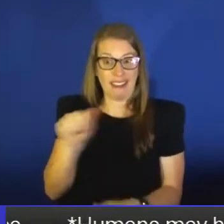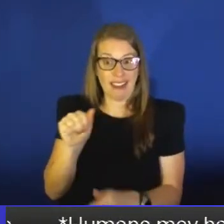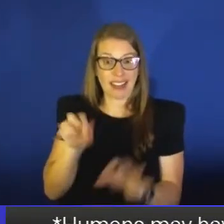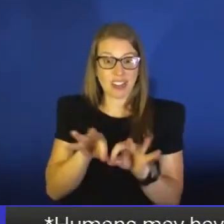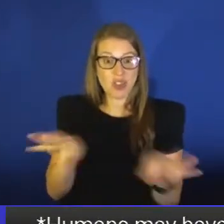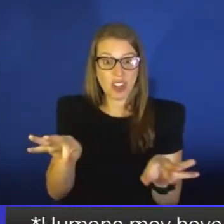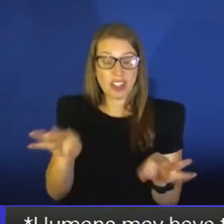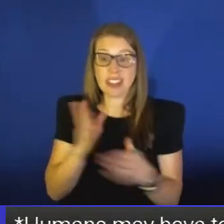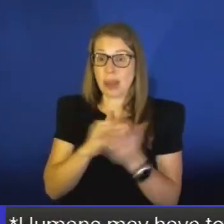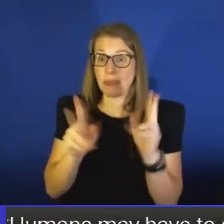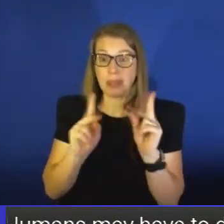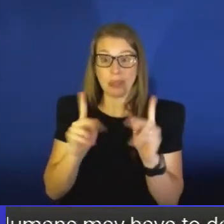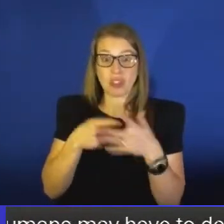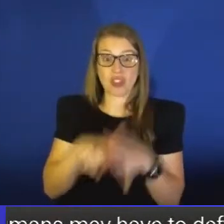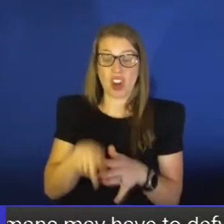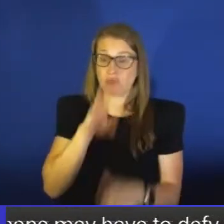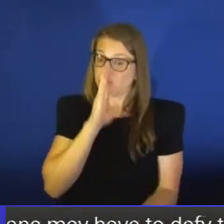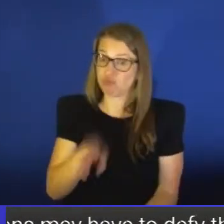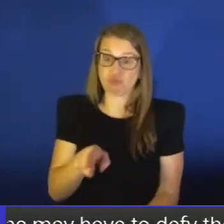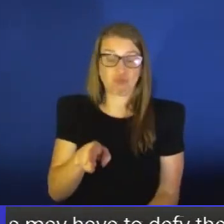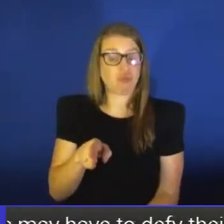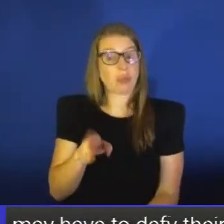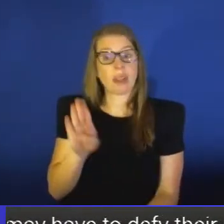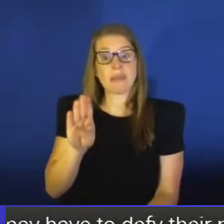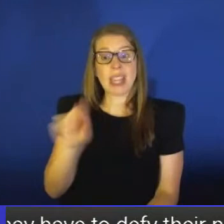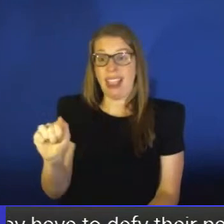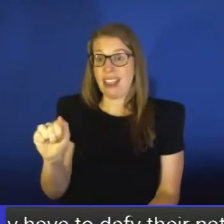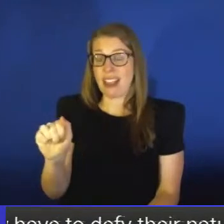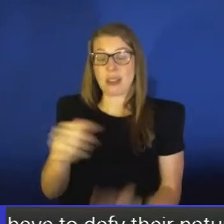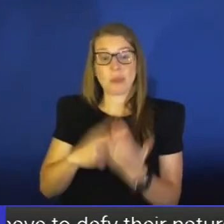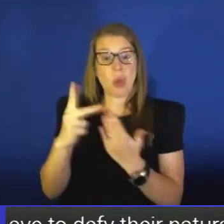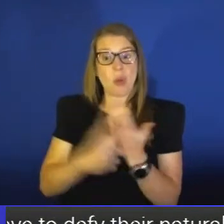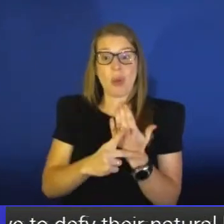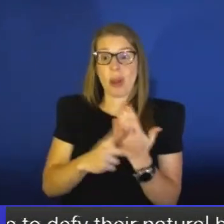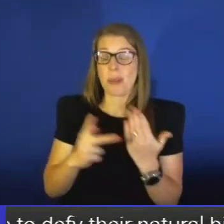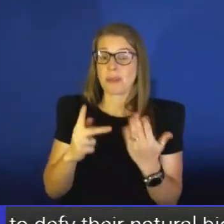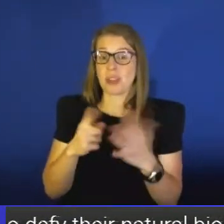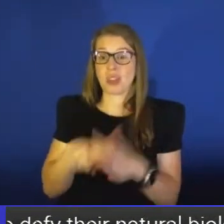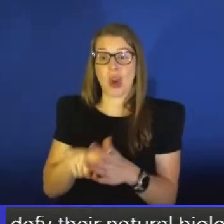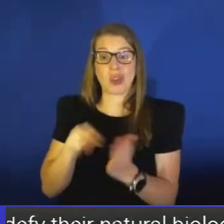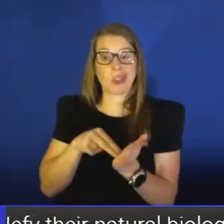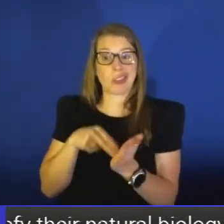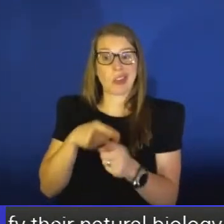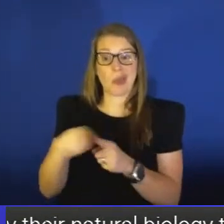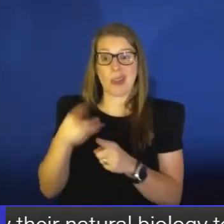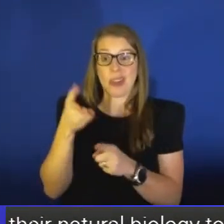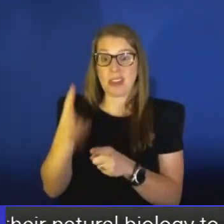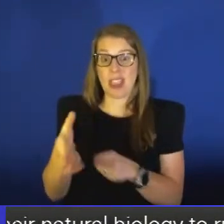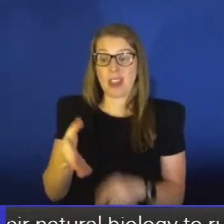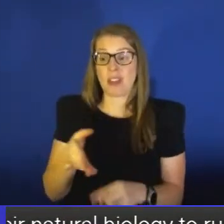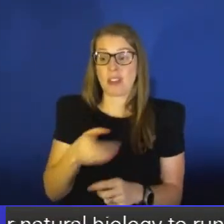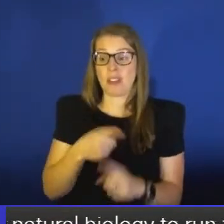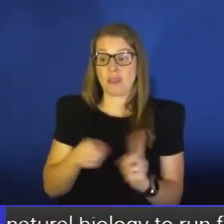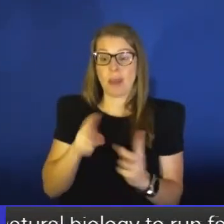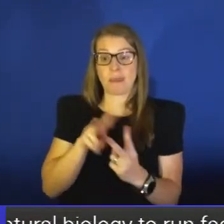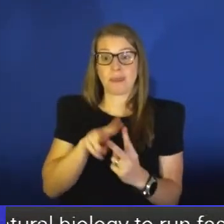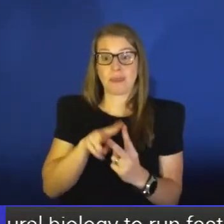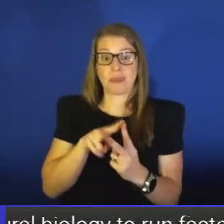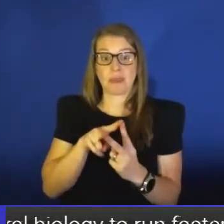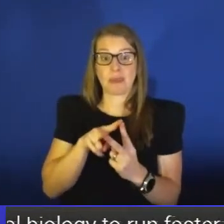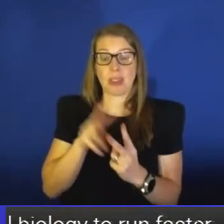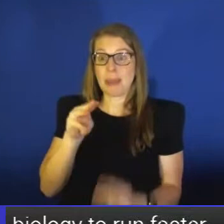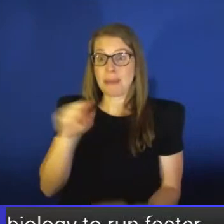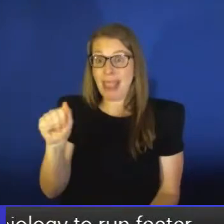Some people start straight into a bachelor's program and start their nursing career there. And from either of those paths, there's master's degrees and